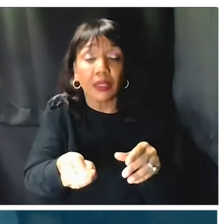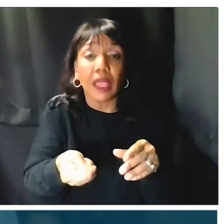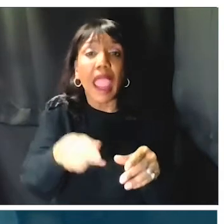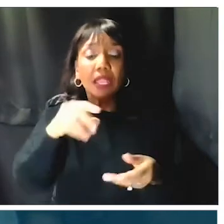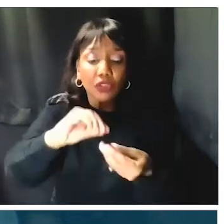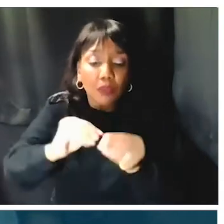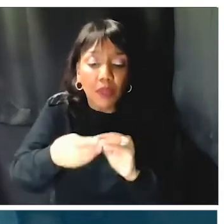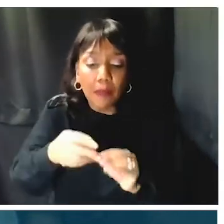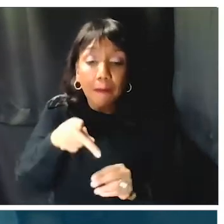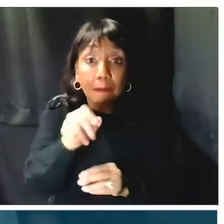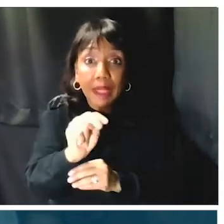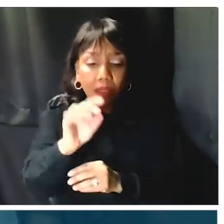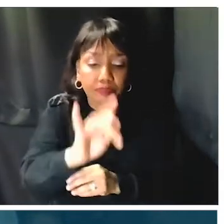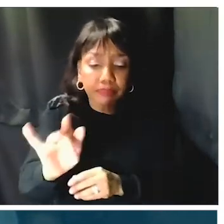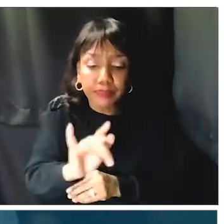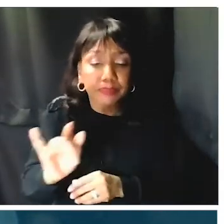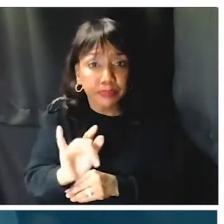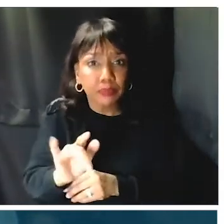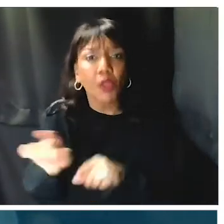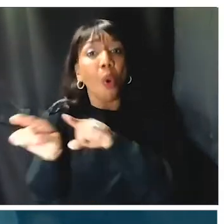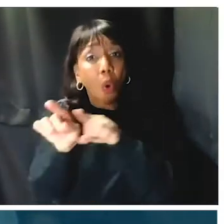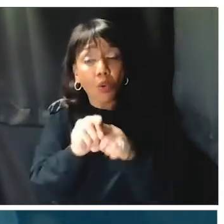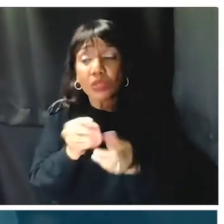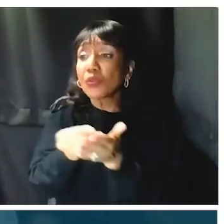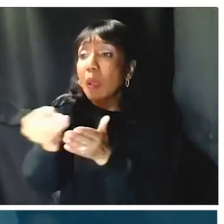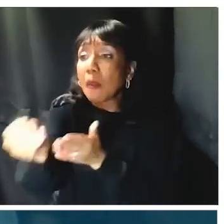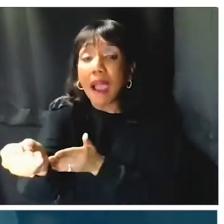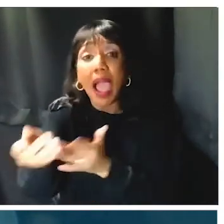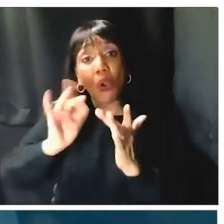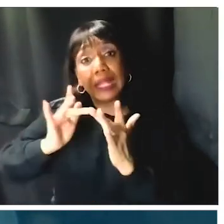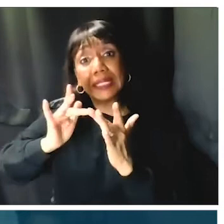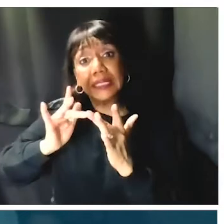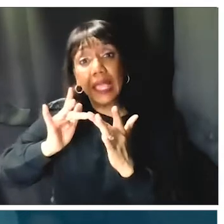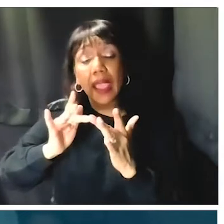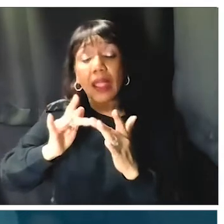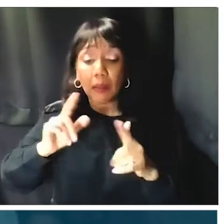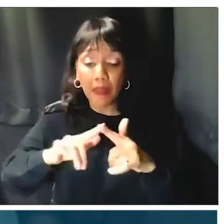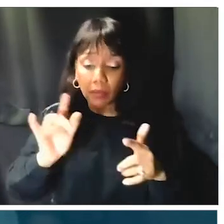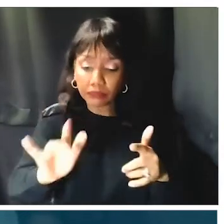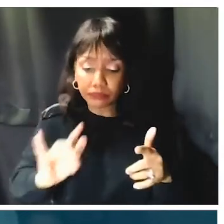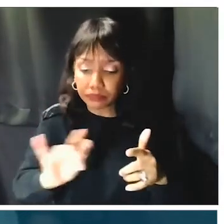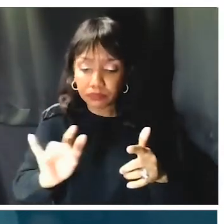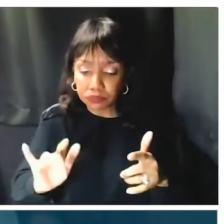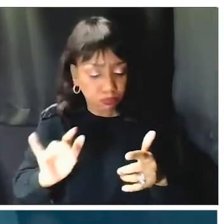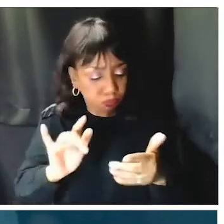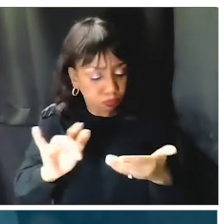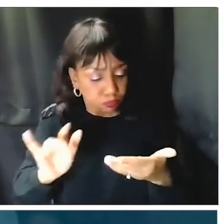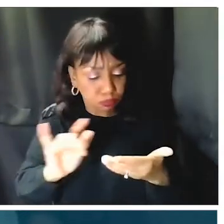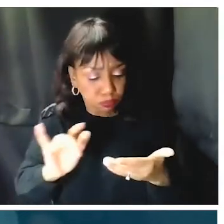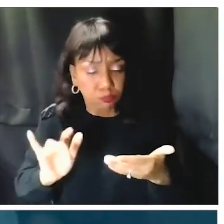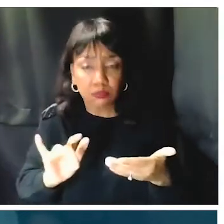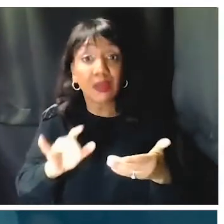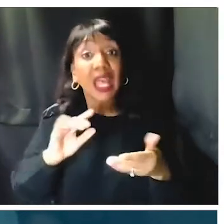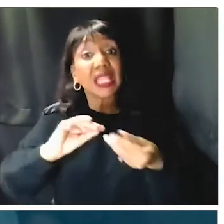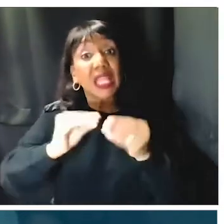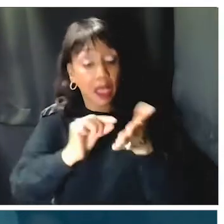PIN. You can also pay for purchases online by typing in the numbers on the card. The